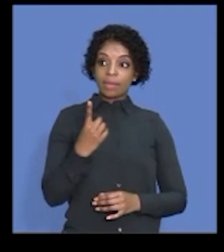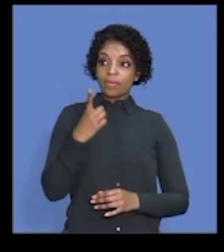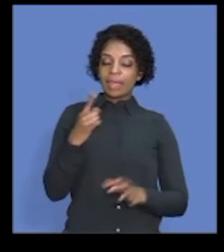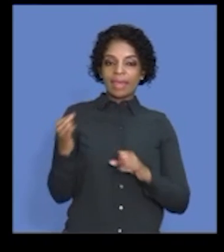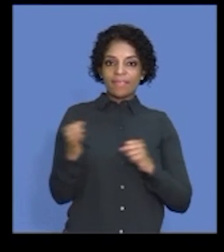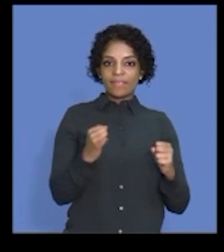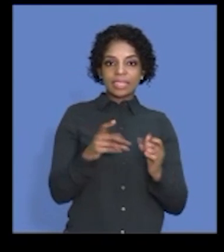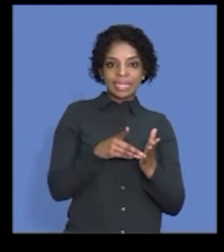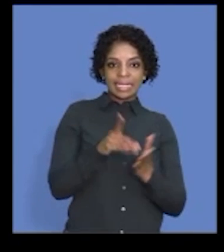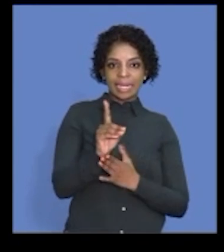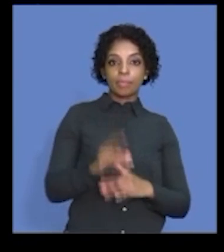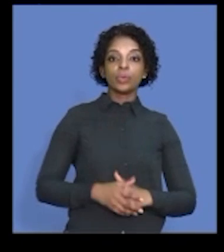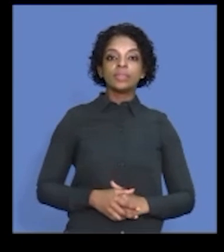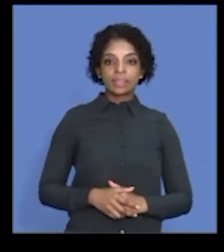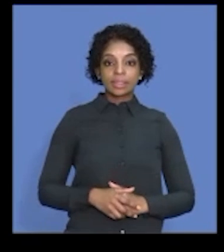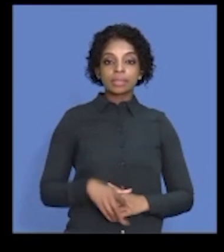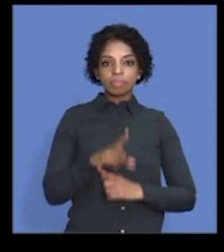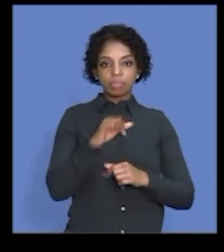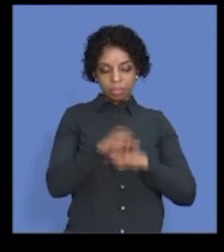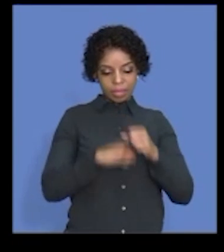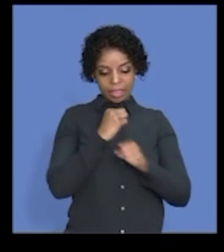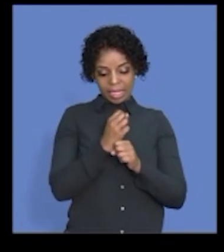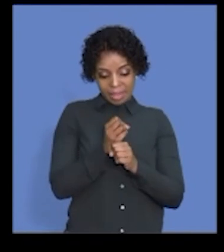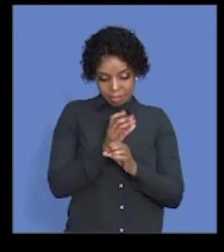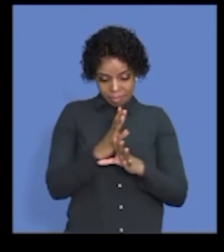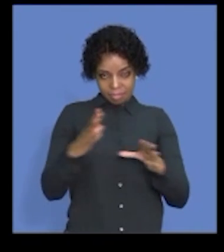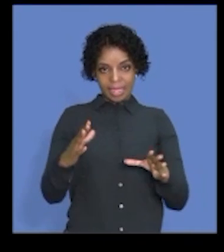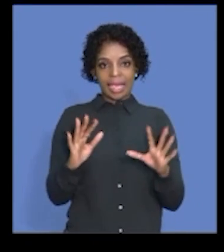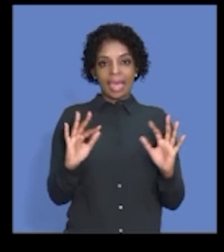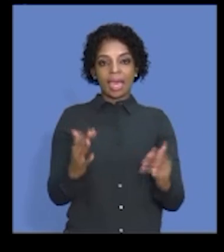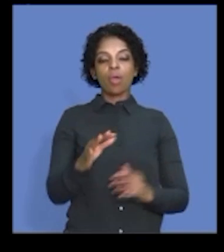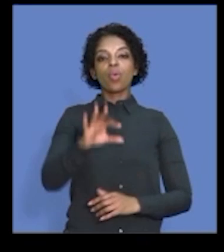the fixed deposit. My fixed deposit at the beginning of the year was